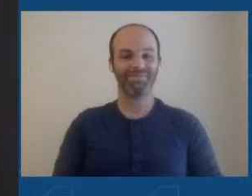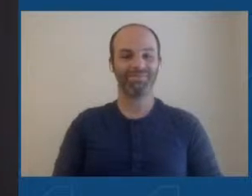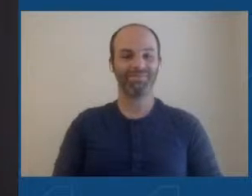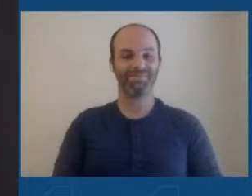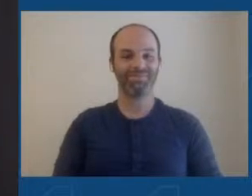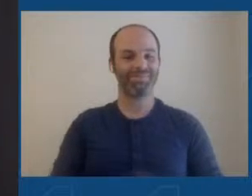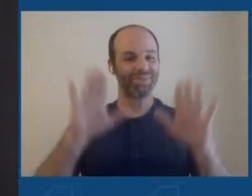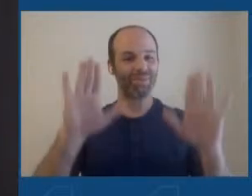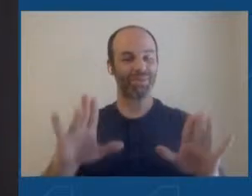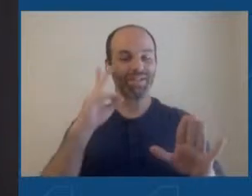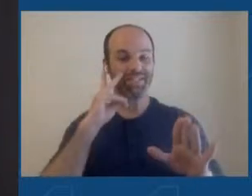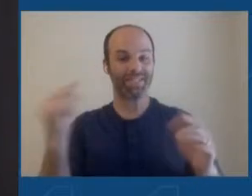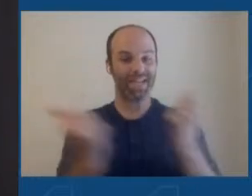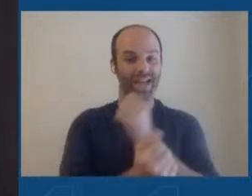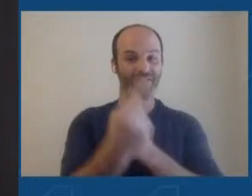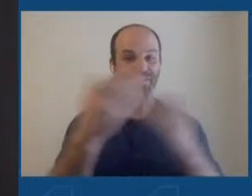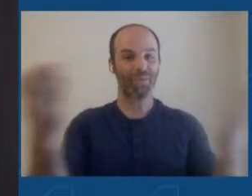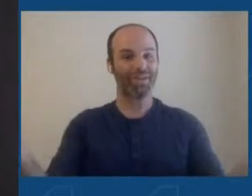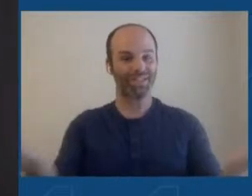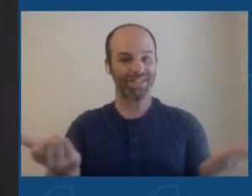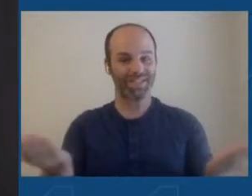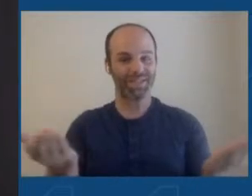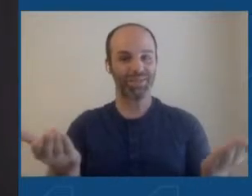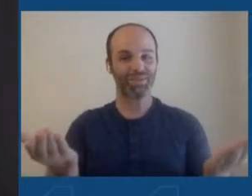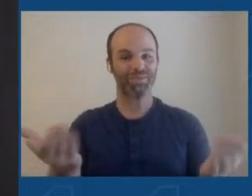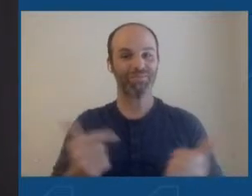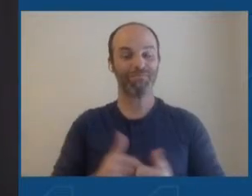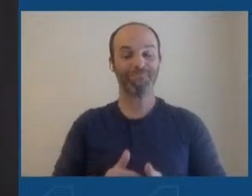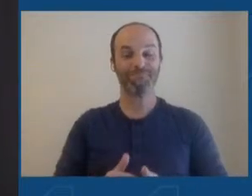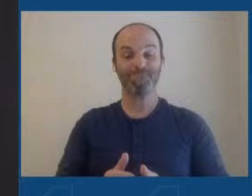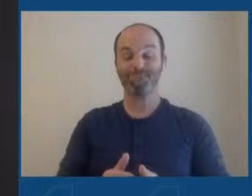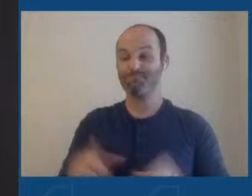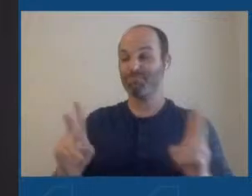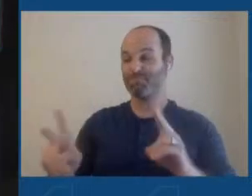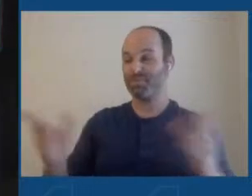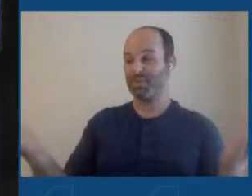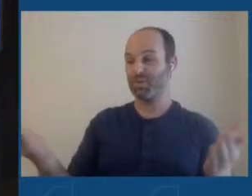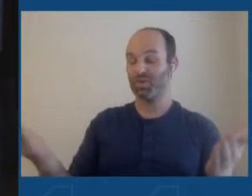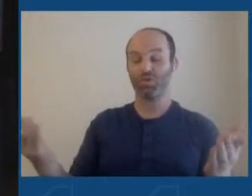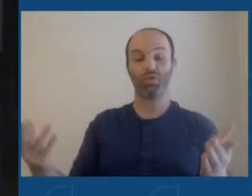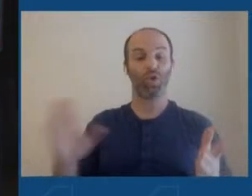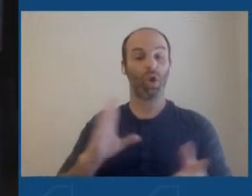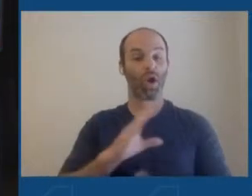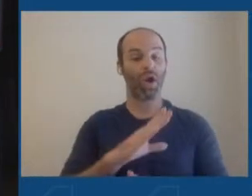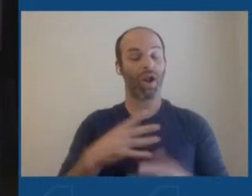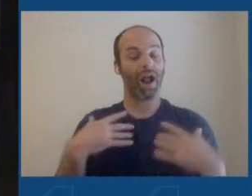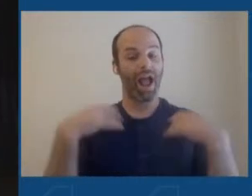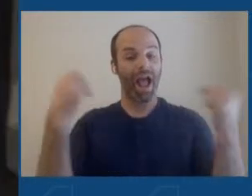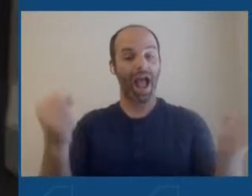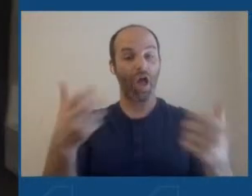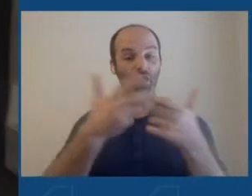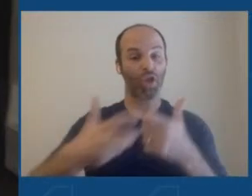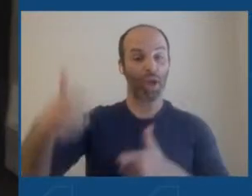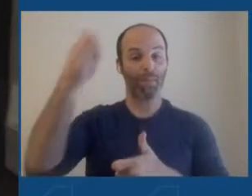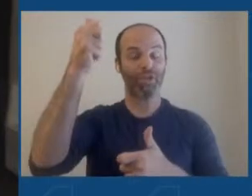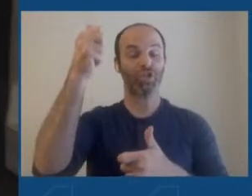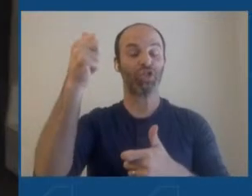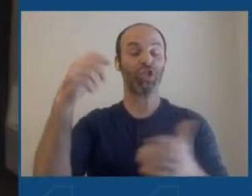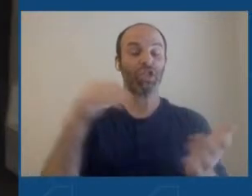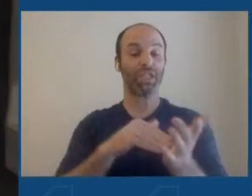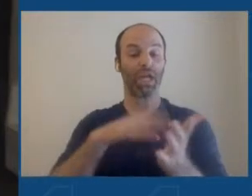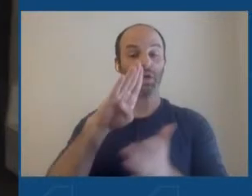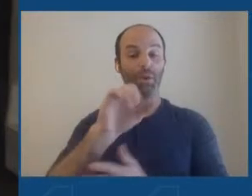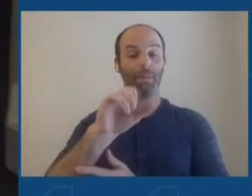Great to see everyone here. I'm joined by our Health Commissioner, Dr. Mary Bassett, Jackie Bray,